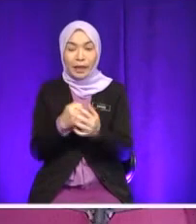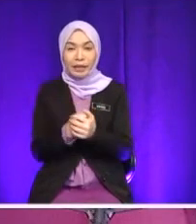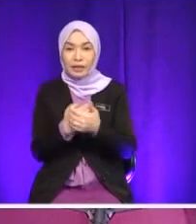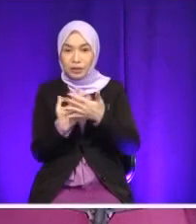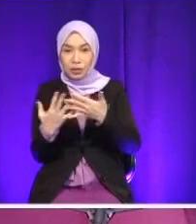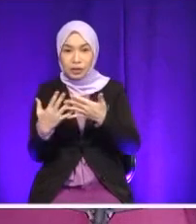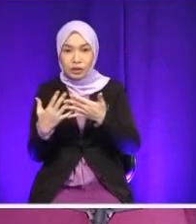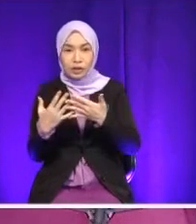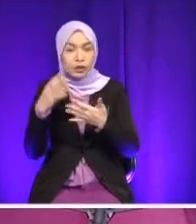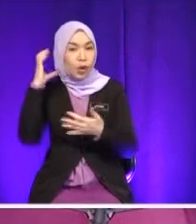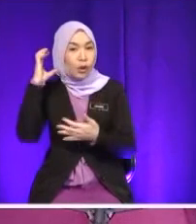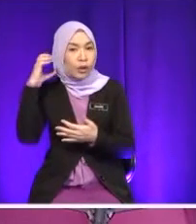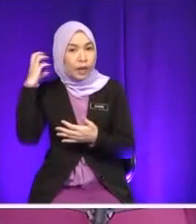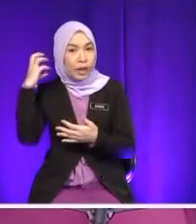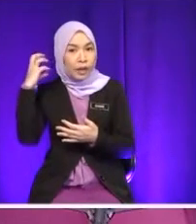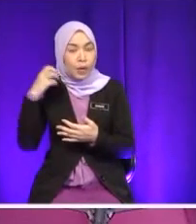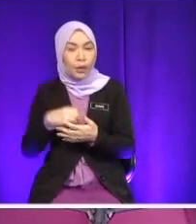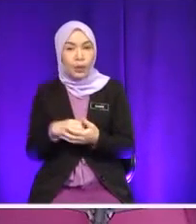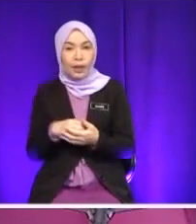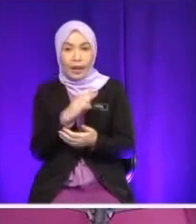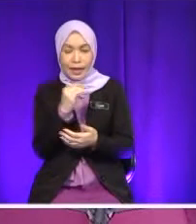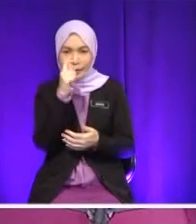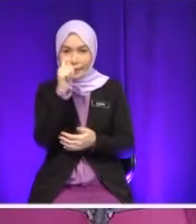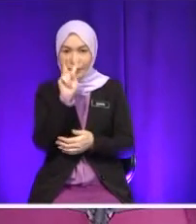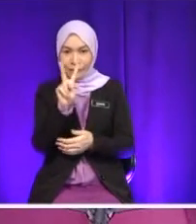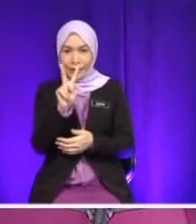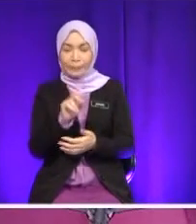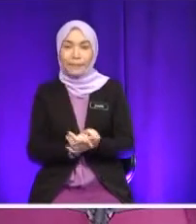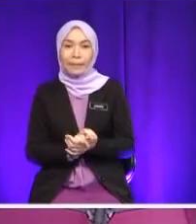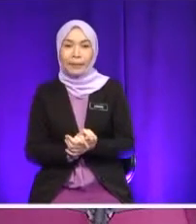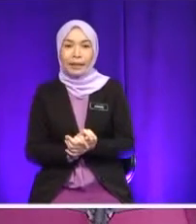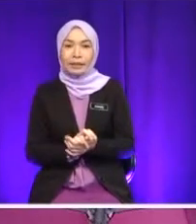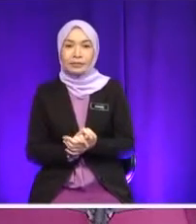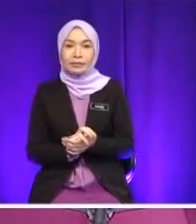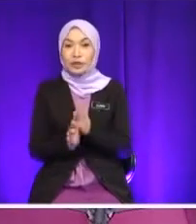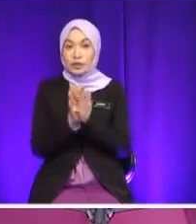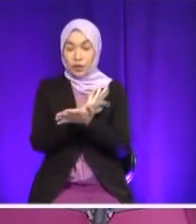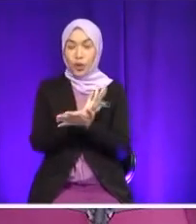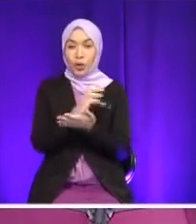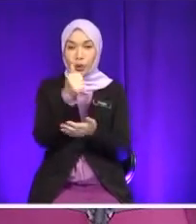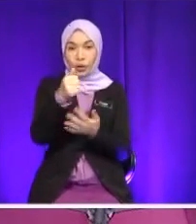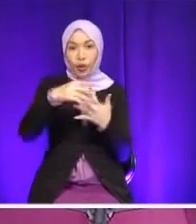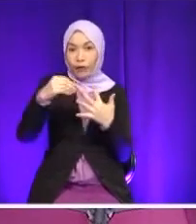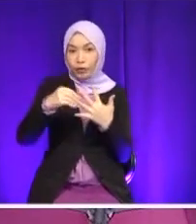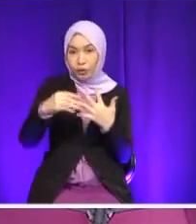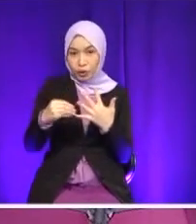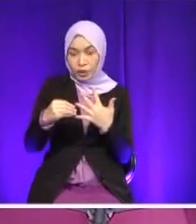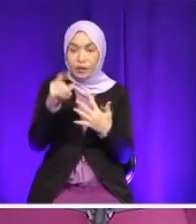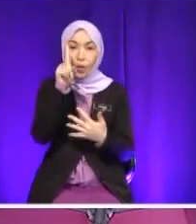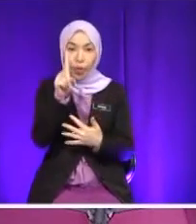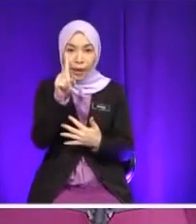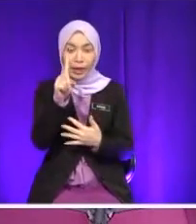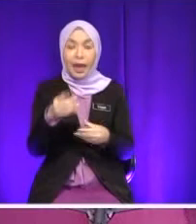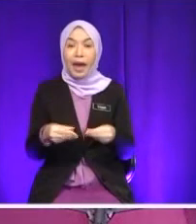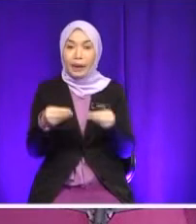So would like my pupils here as well to choose their stand, like which one do they agree with, and they have to give me a